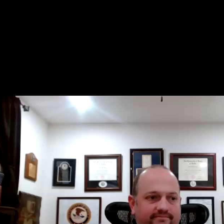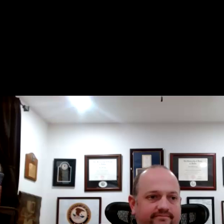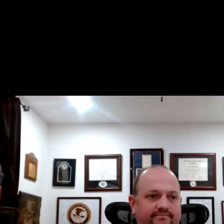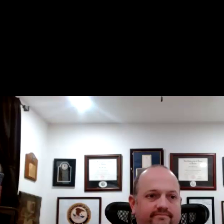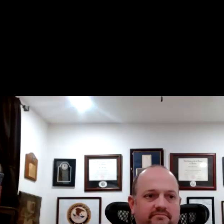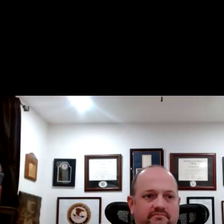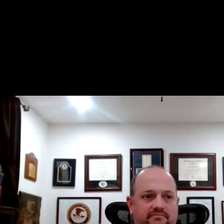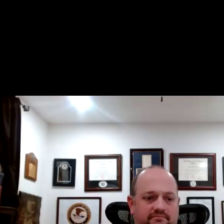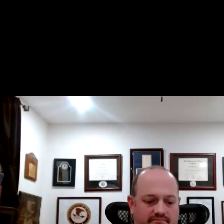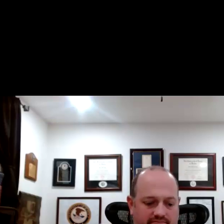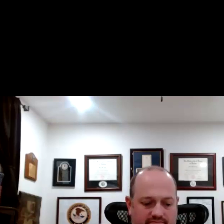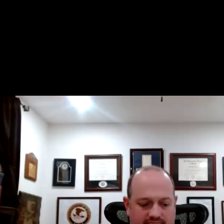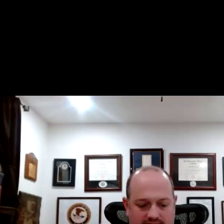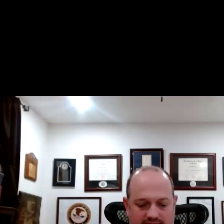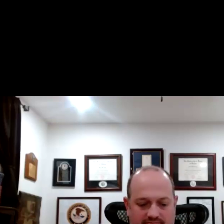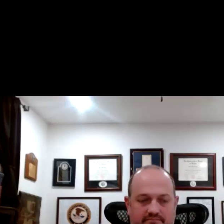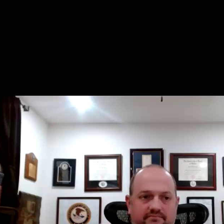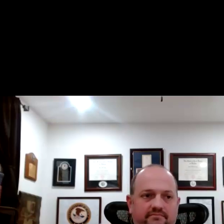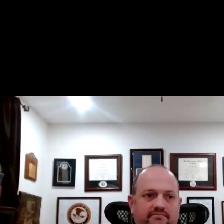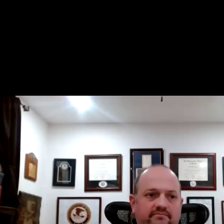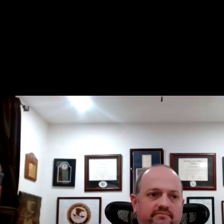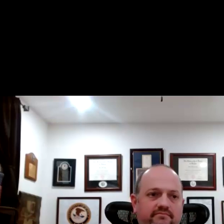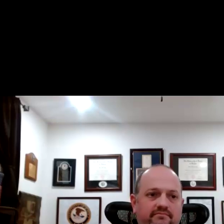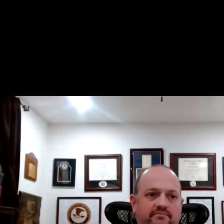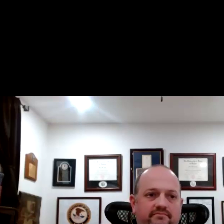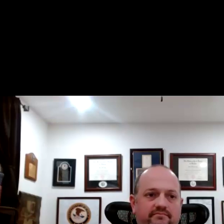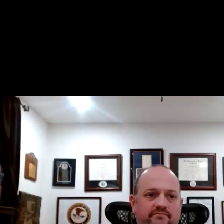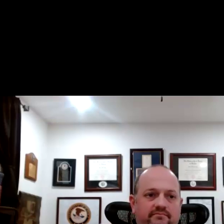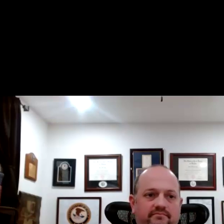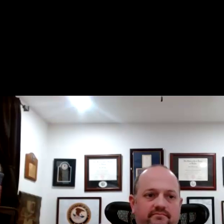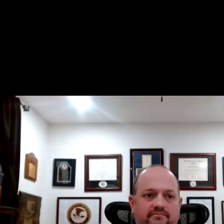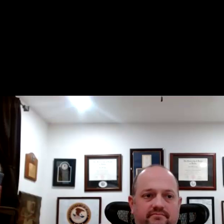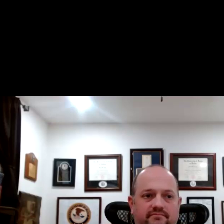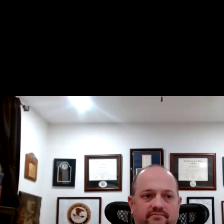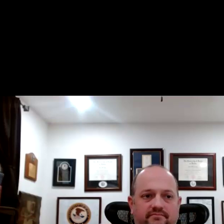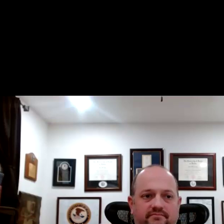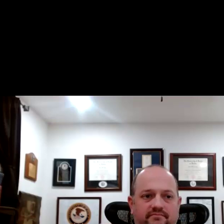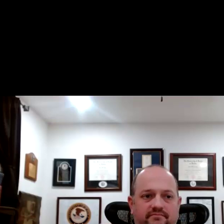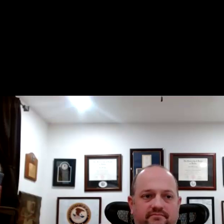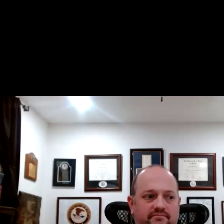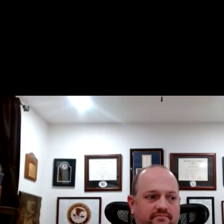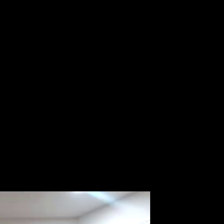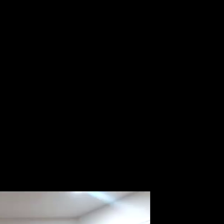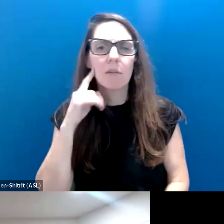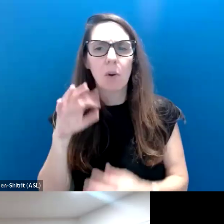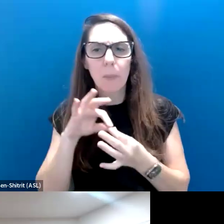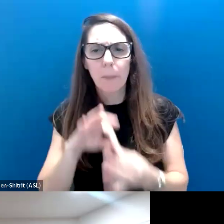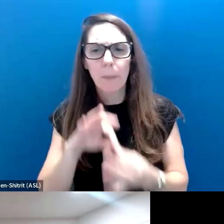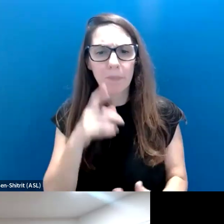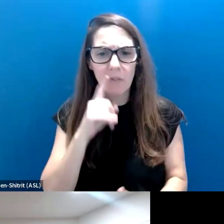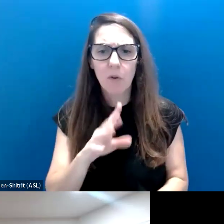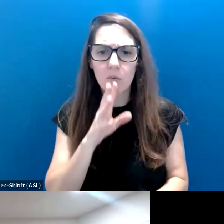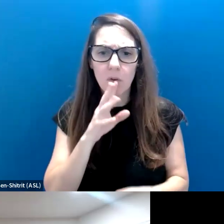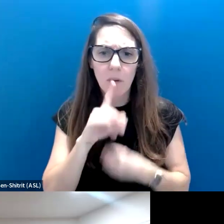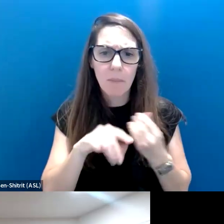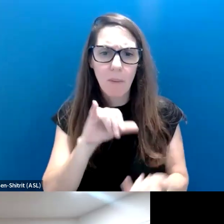I think you know, I don't know how easy or difficult it would be for the GSA side with respect to pushing back the process, but I